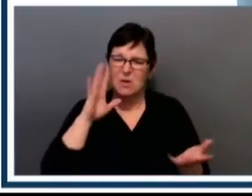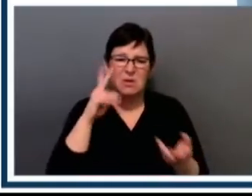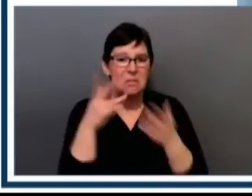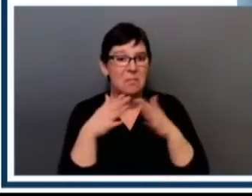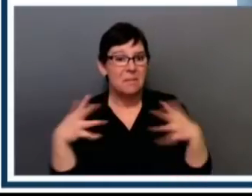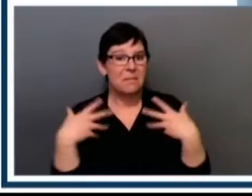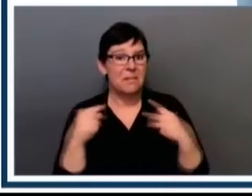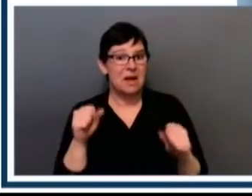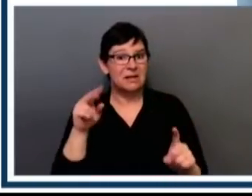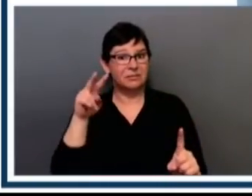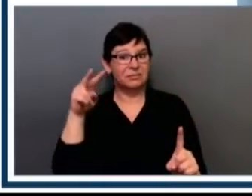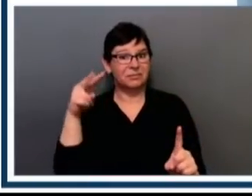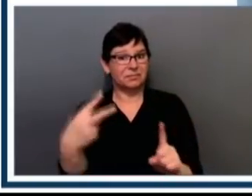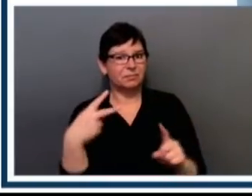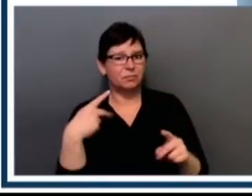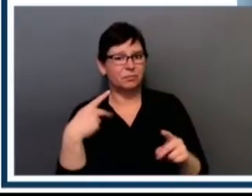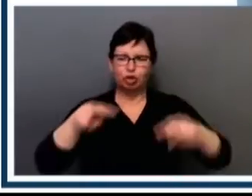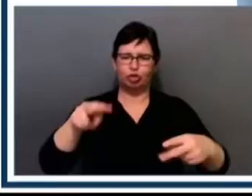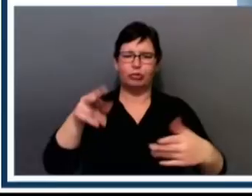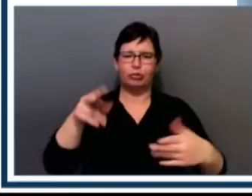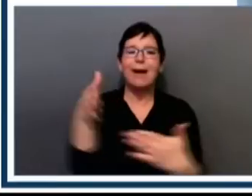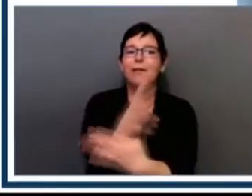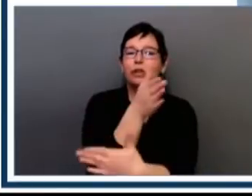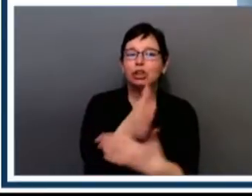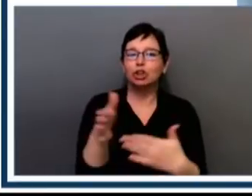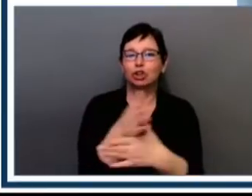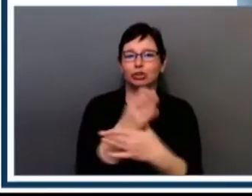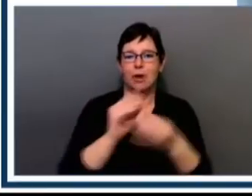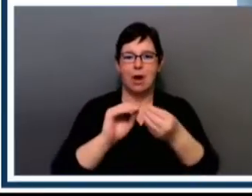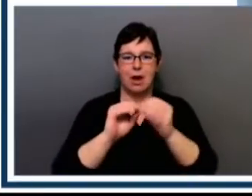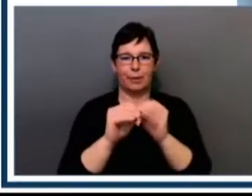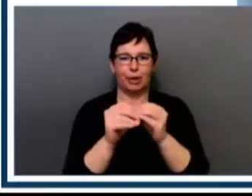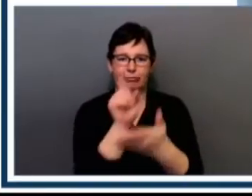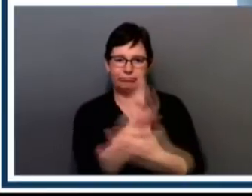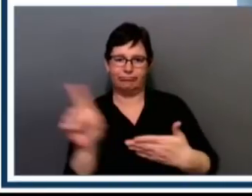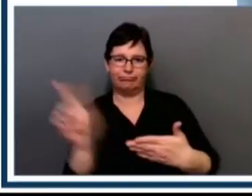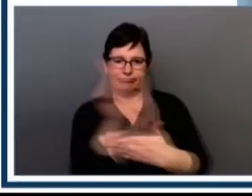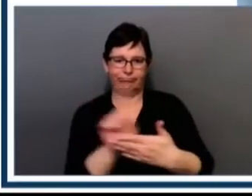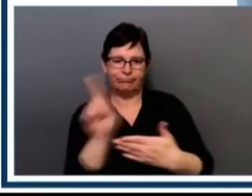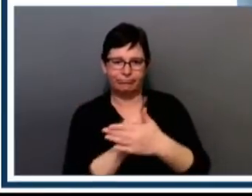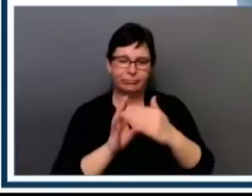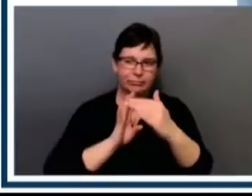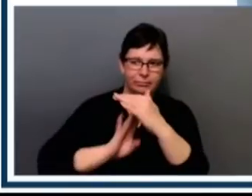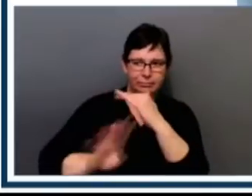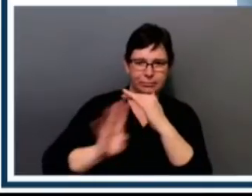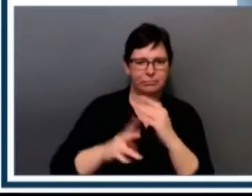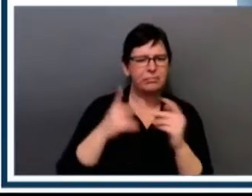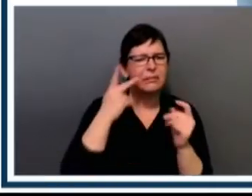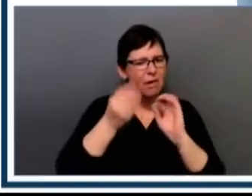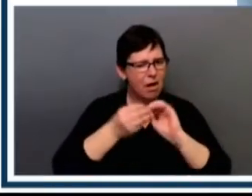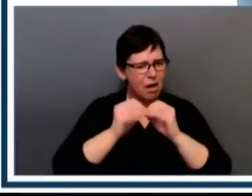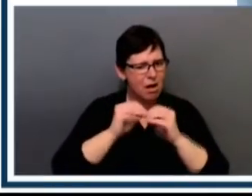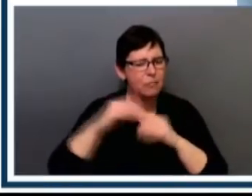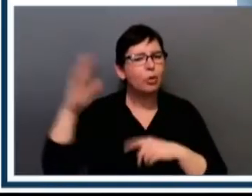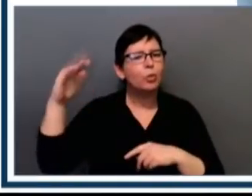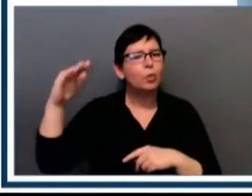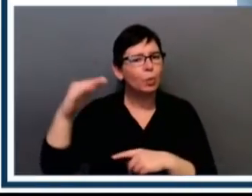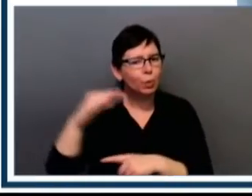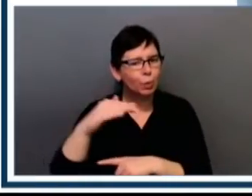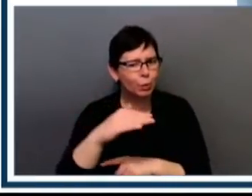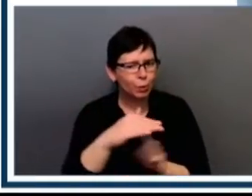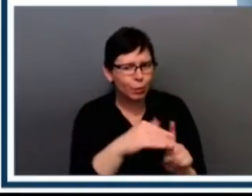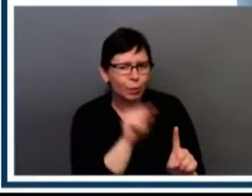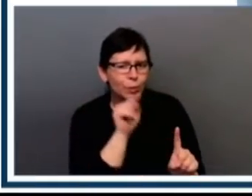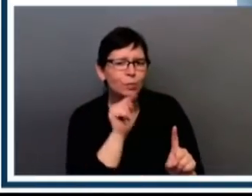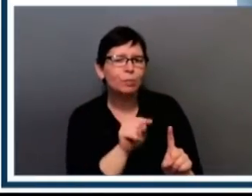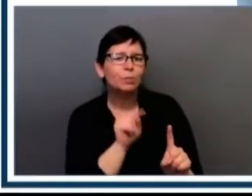community, and that's trending in very well in a good place. The sustained high numbers of people in hospital, they're more about